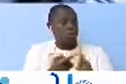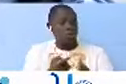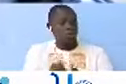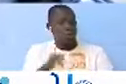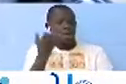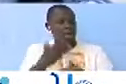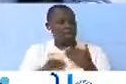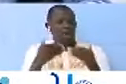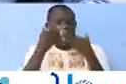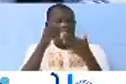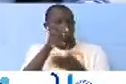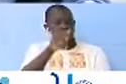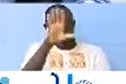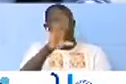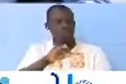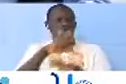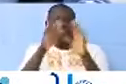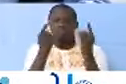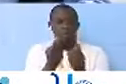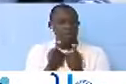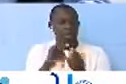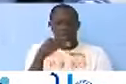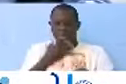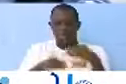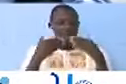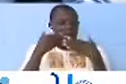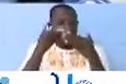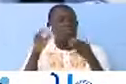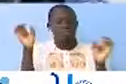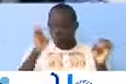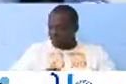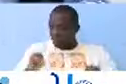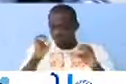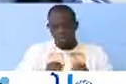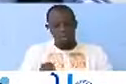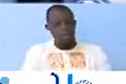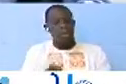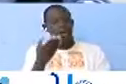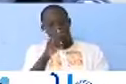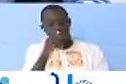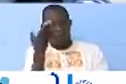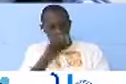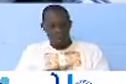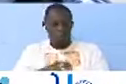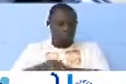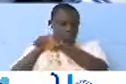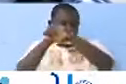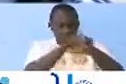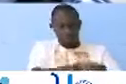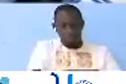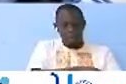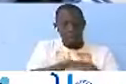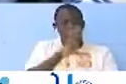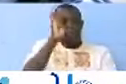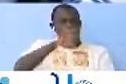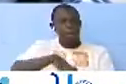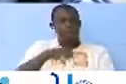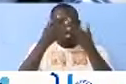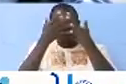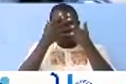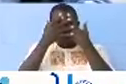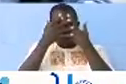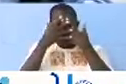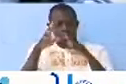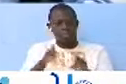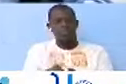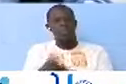charge. They didn't charge you. Me fem foye. They didn't tell you anything. Kebun a mile 2. They take you from mile 2. Mm-hmm. Then I know kesi manang suwakon. Kesi manang